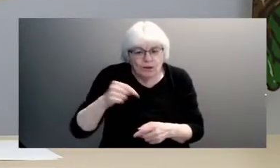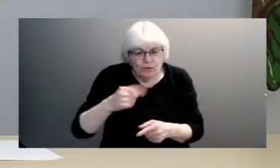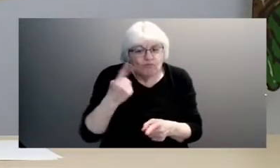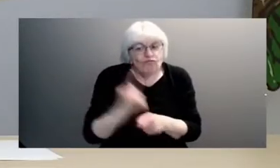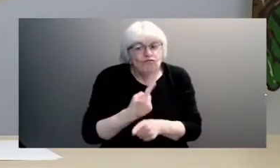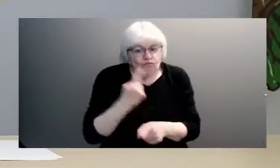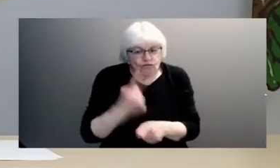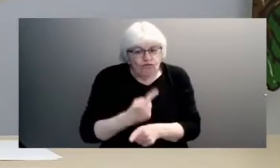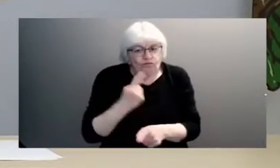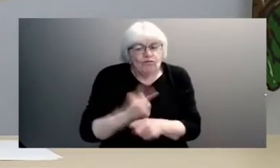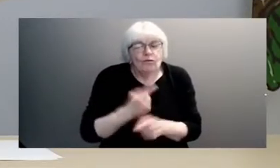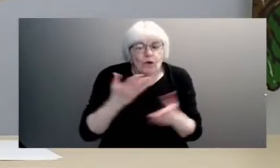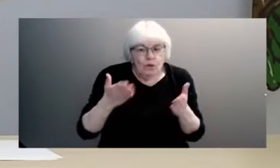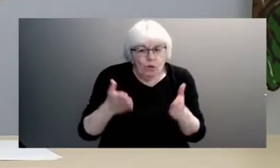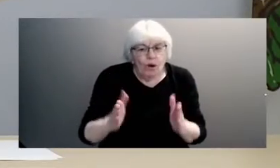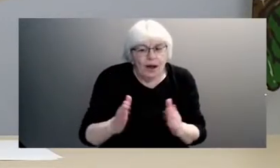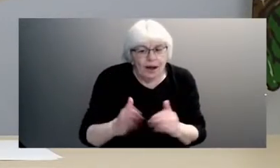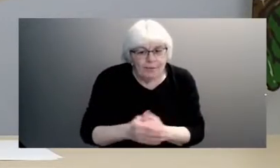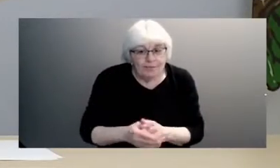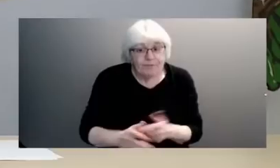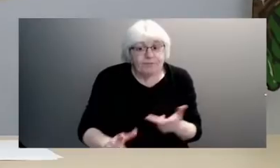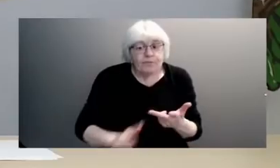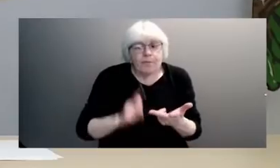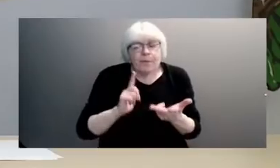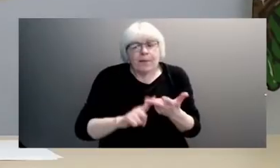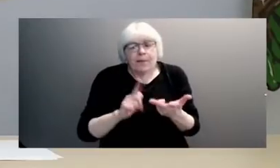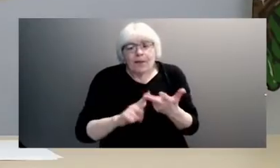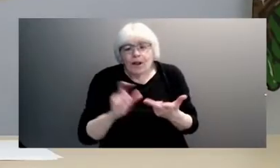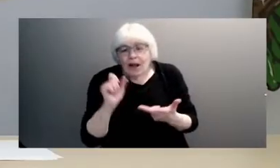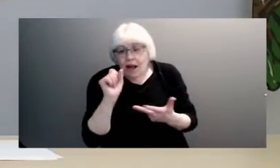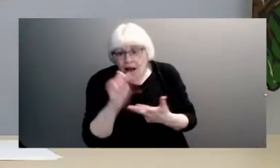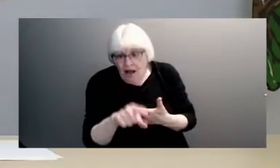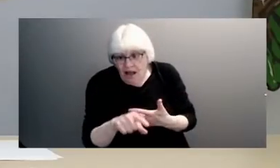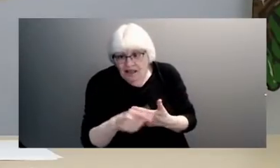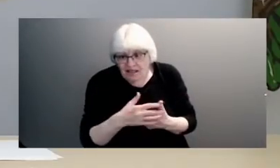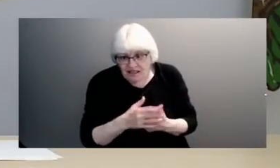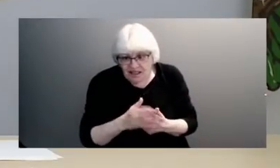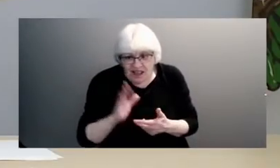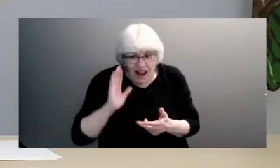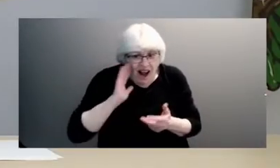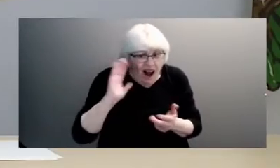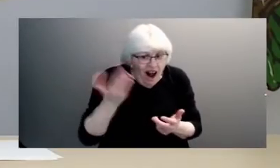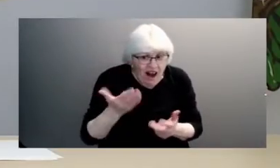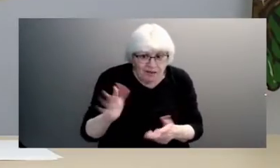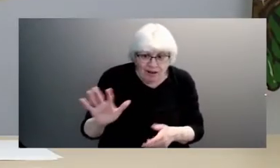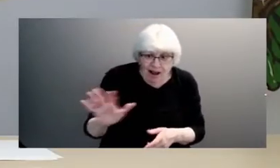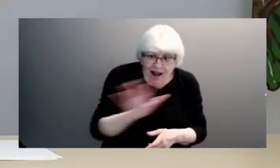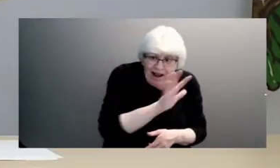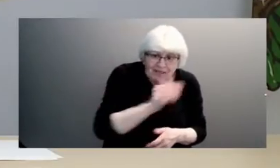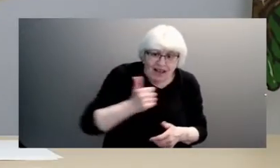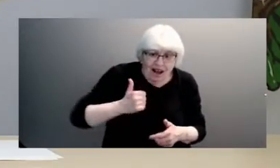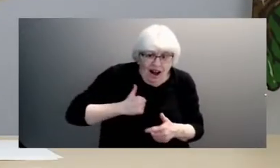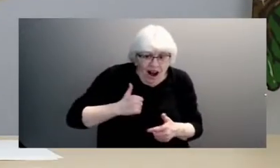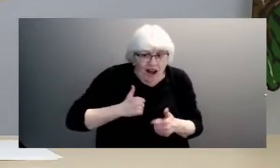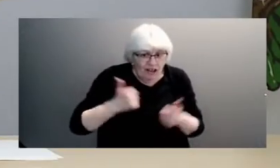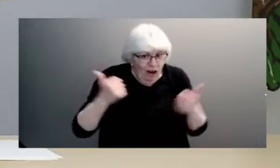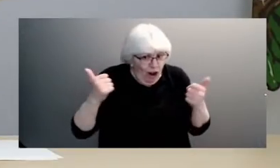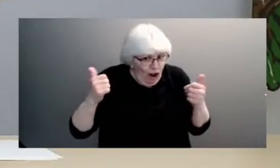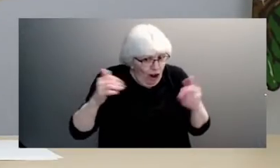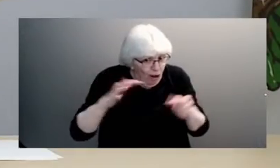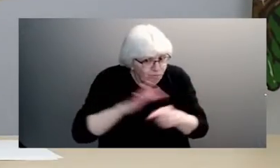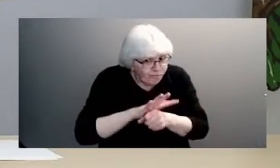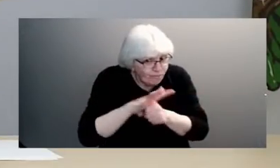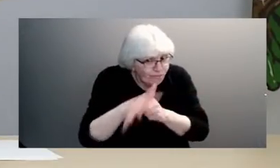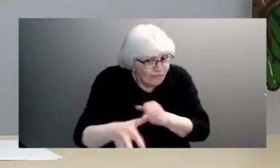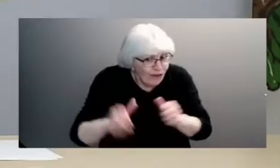abundance of these at-home tests available across the country, and you look to Nova Scotia and you see them handing them out in liquor stores and at